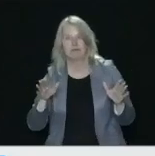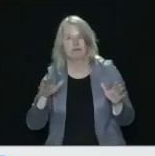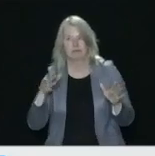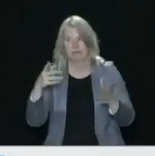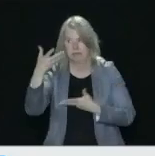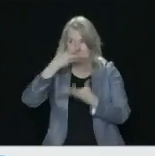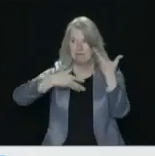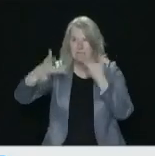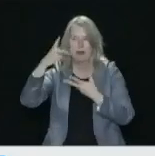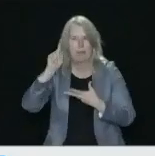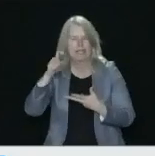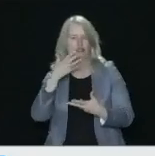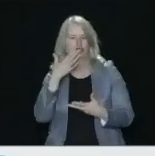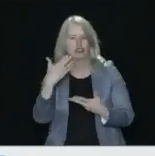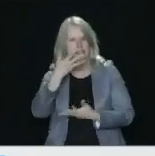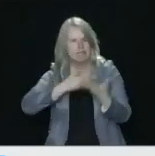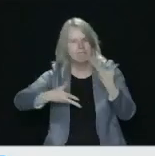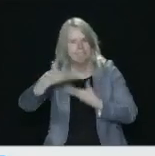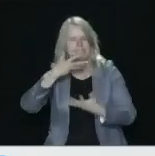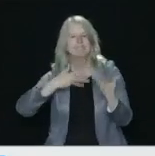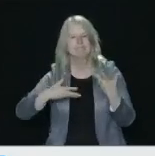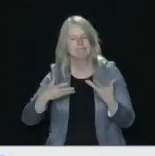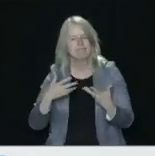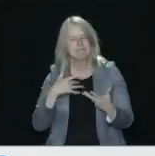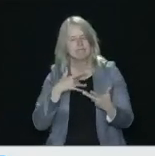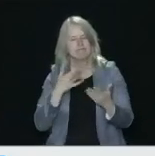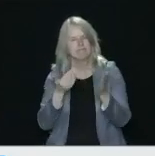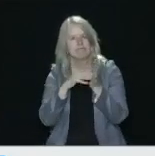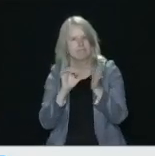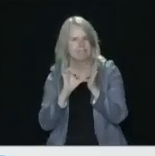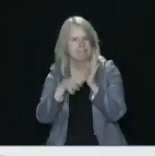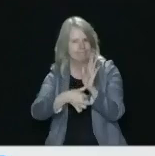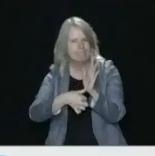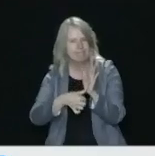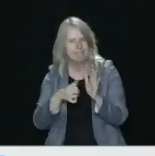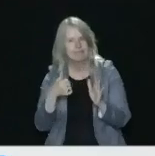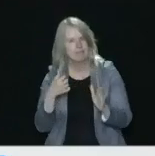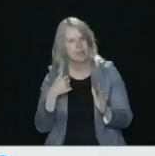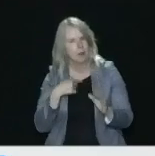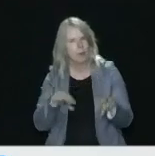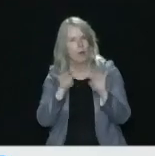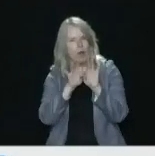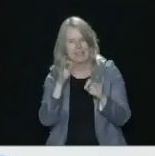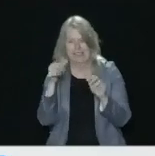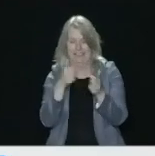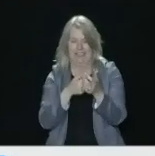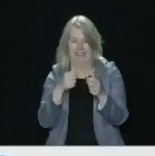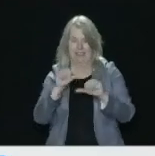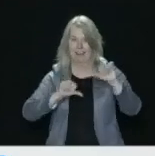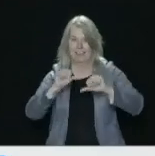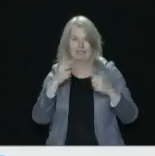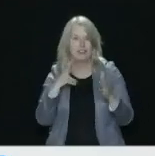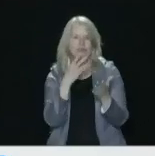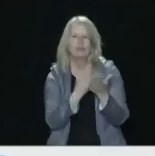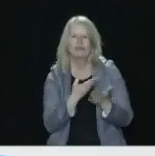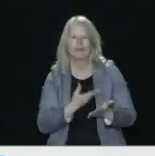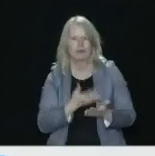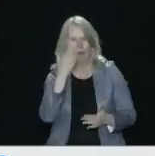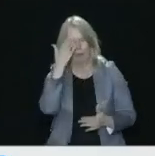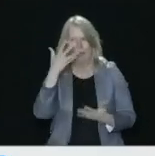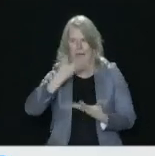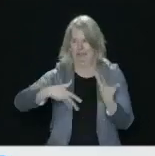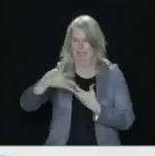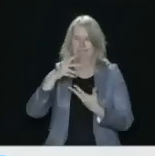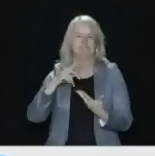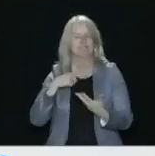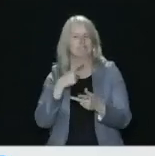masks. The provinces seem to have different approaches depending on the province. Some have announced